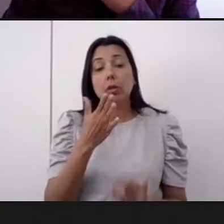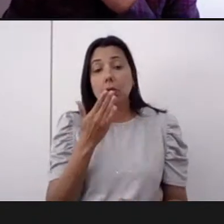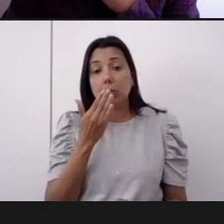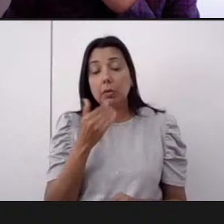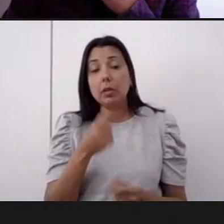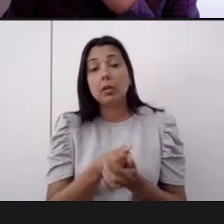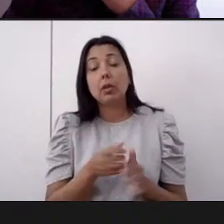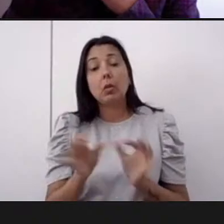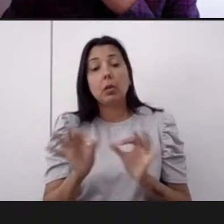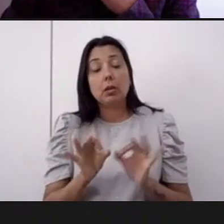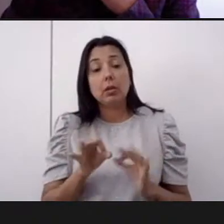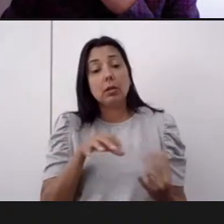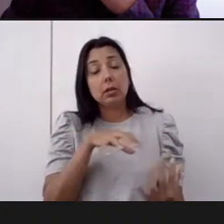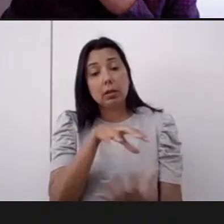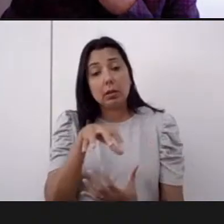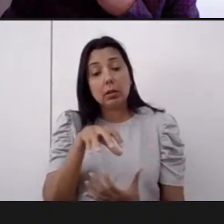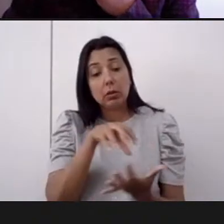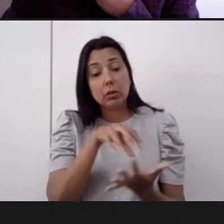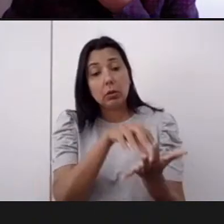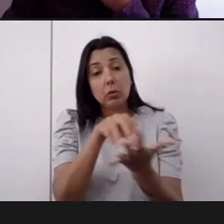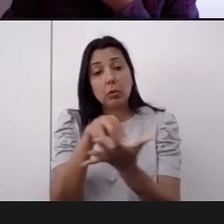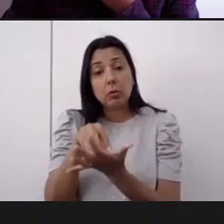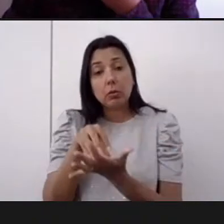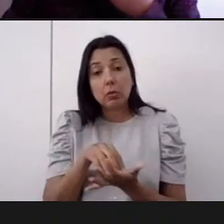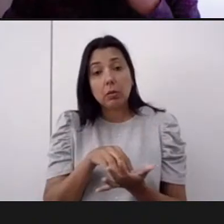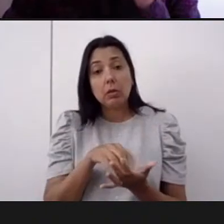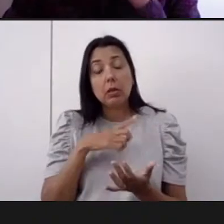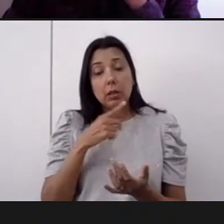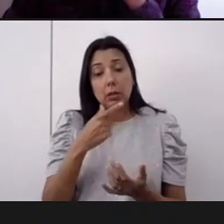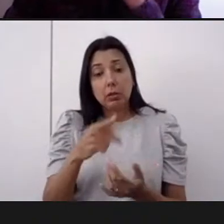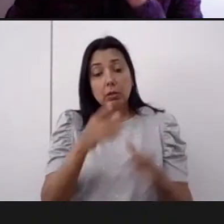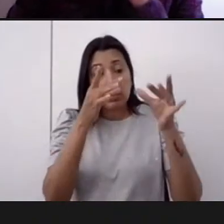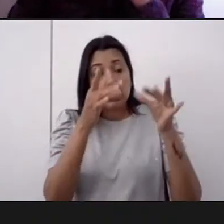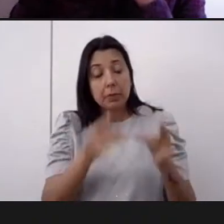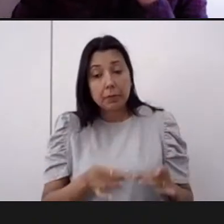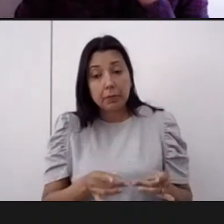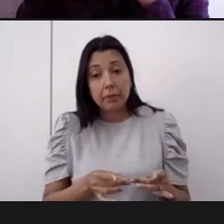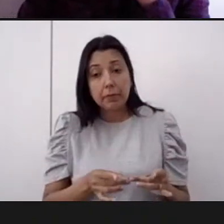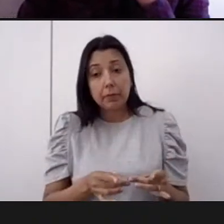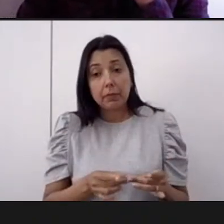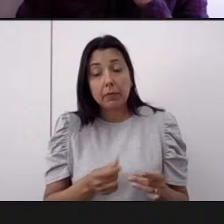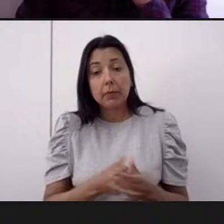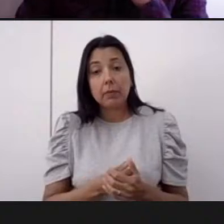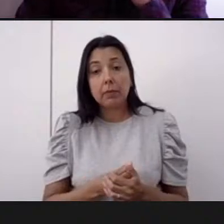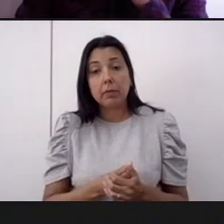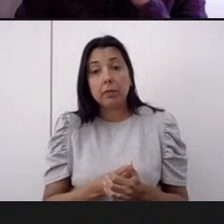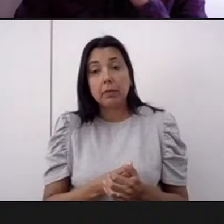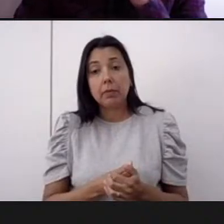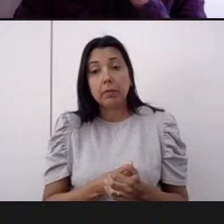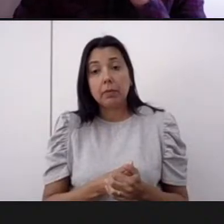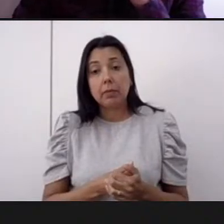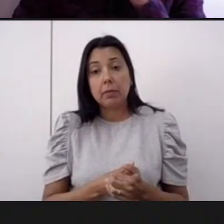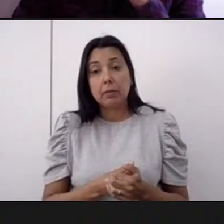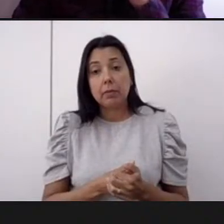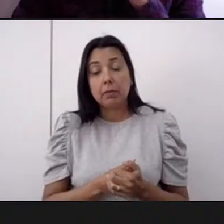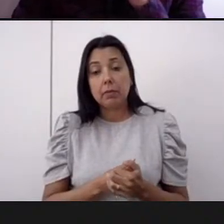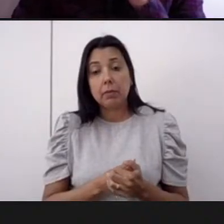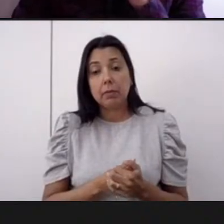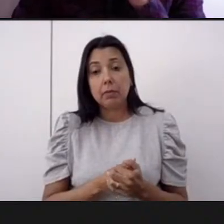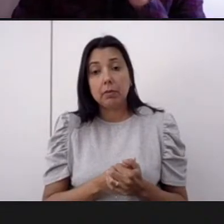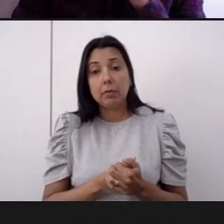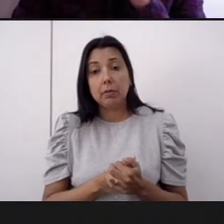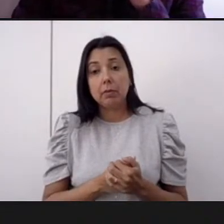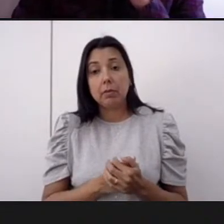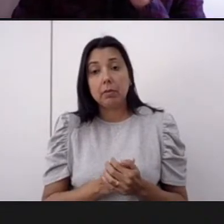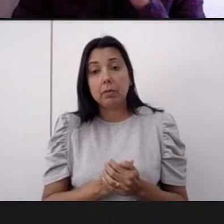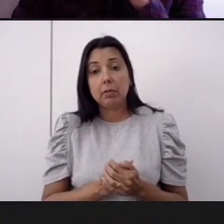some specificities, apply the policy receipts which are produced by the mainstream